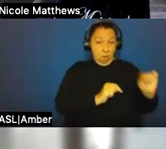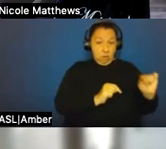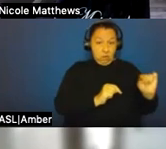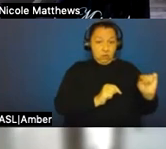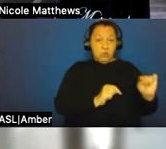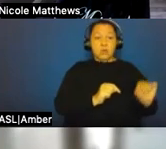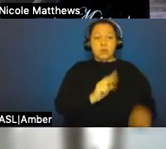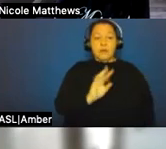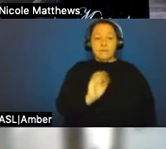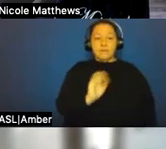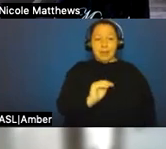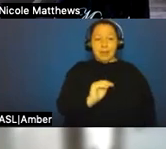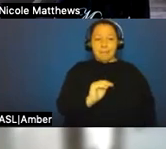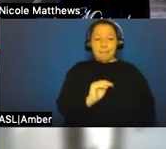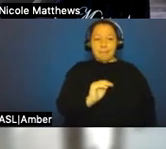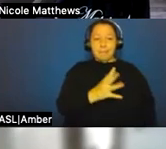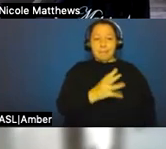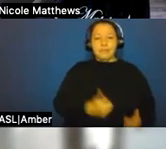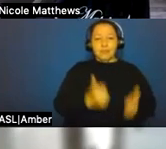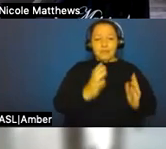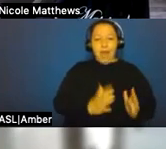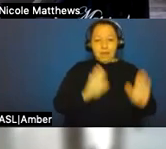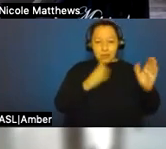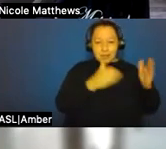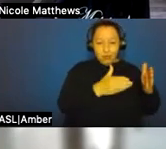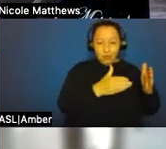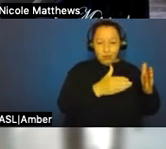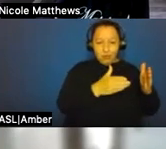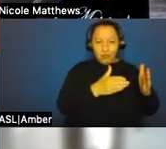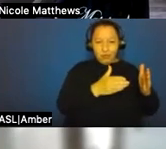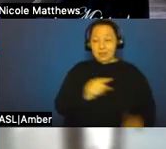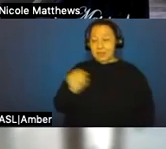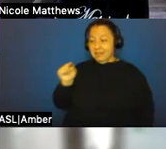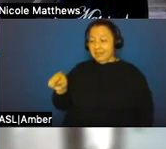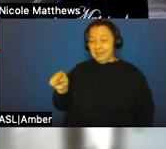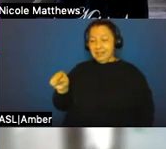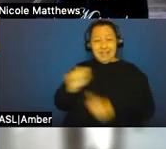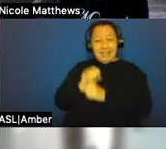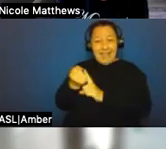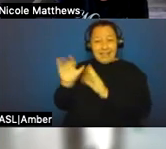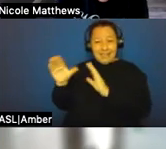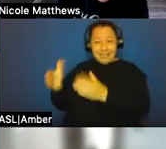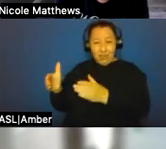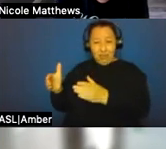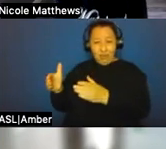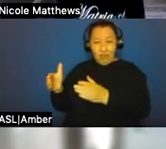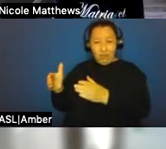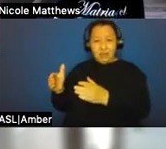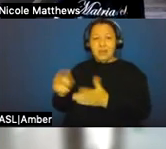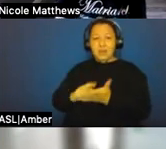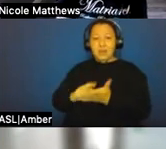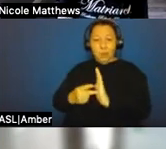centered. And the case management model is case centered. So it's centered around the specific thing that